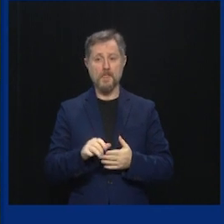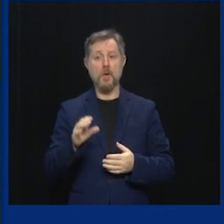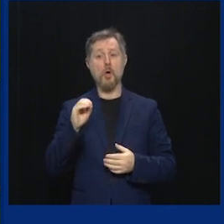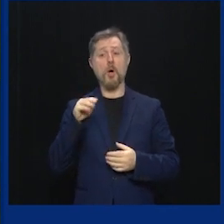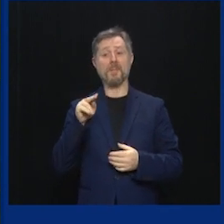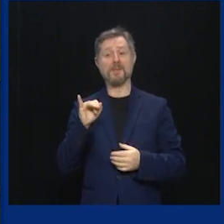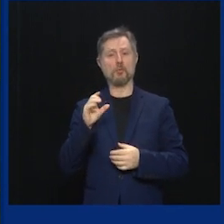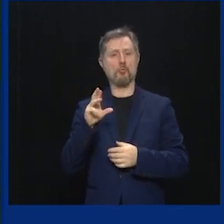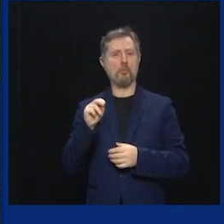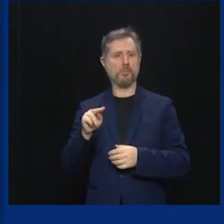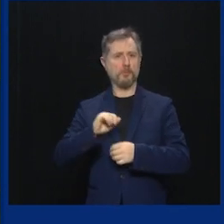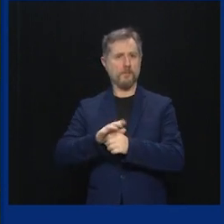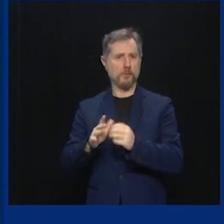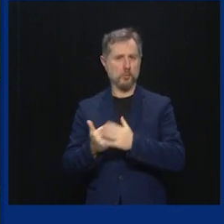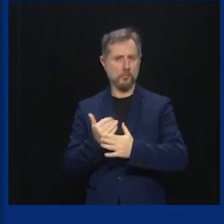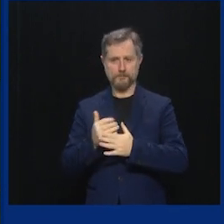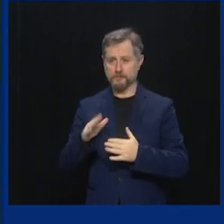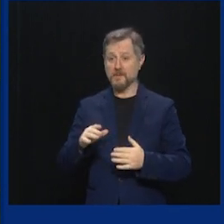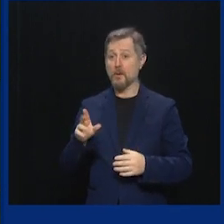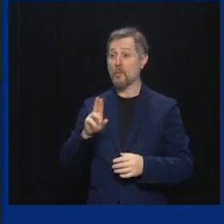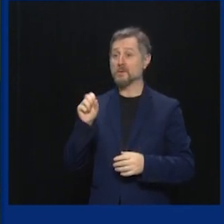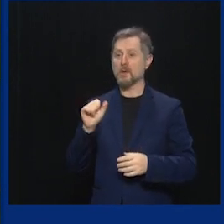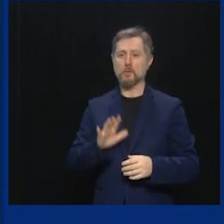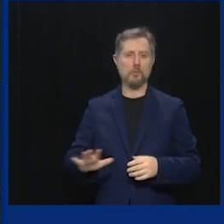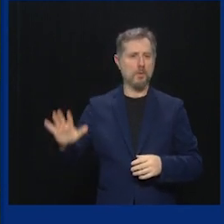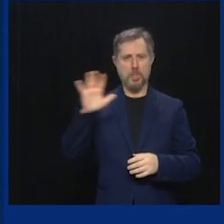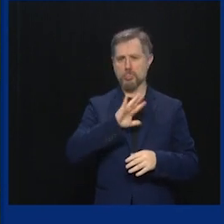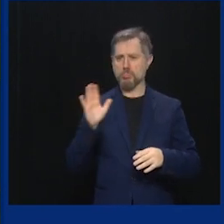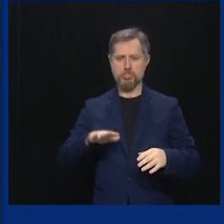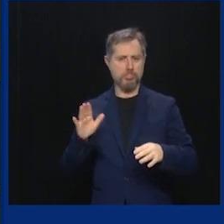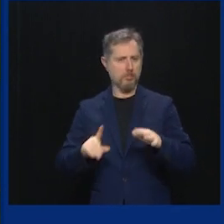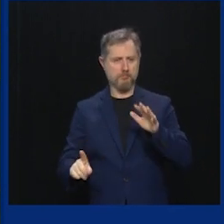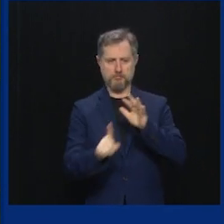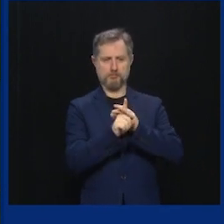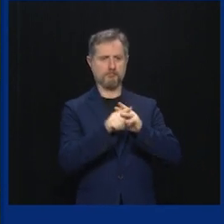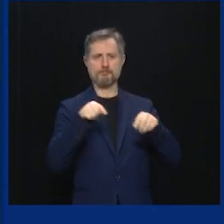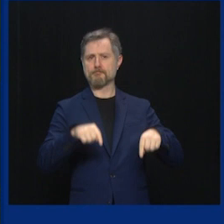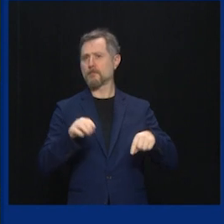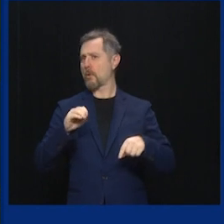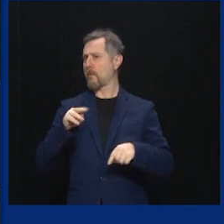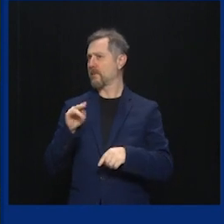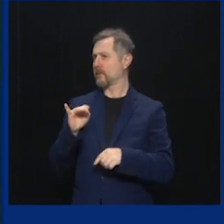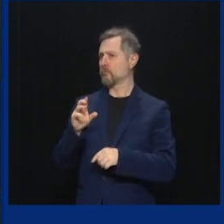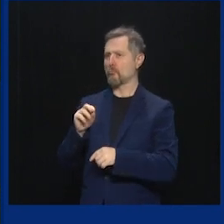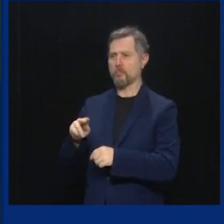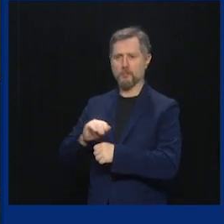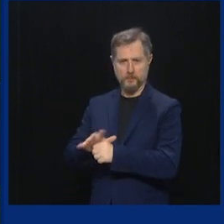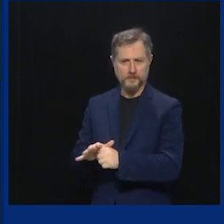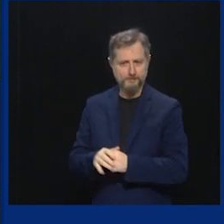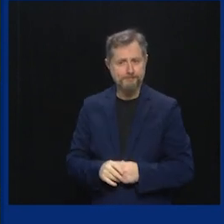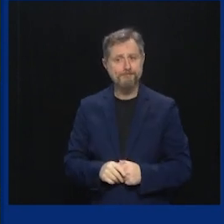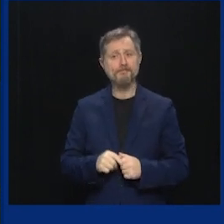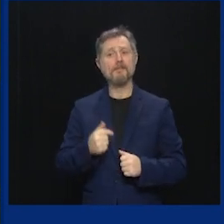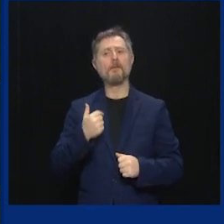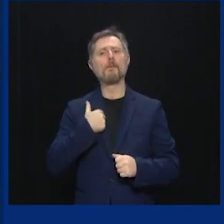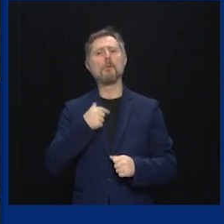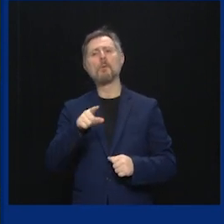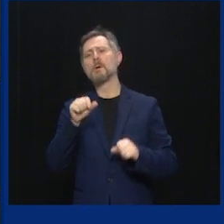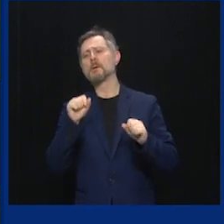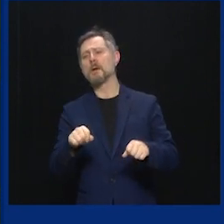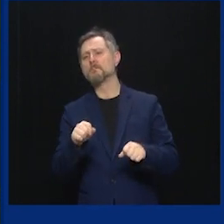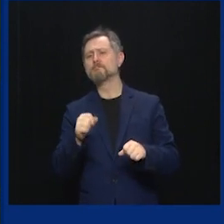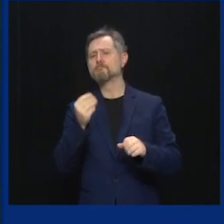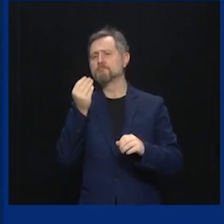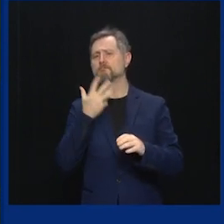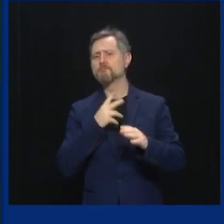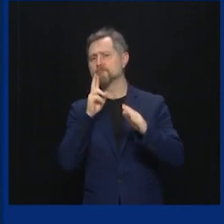and nothing reported anywhere else in the United States. Okay. Can you just give us an update on what you're expecting and what Wadsworth is